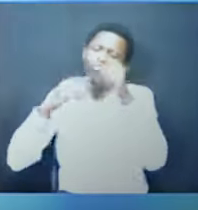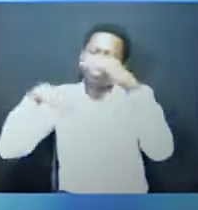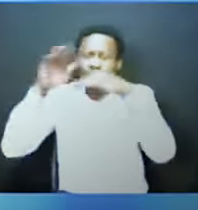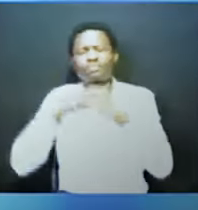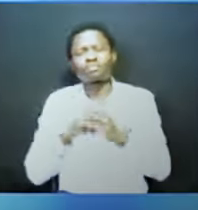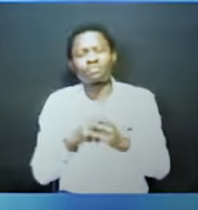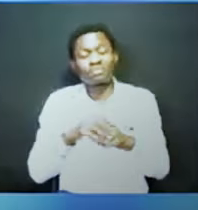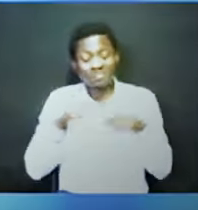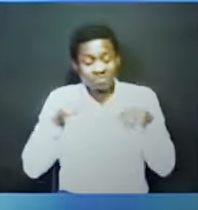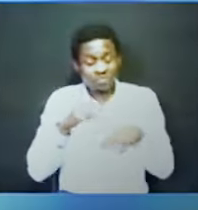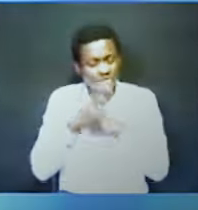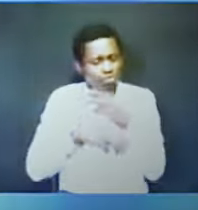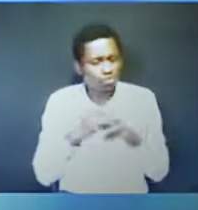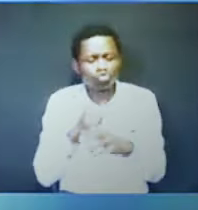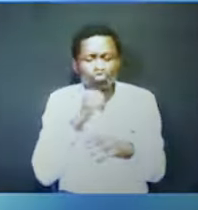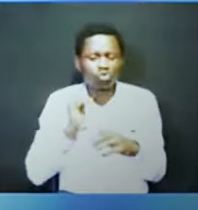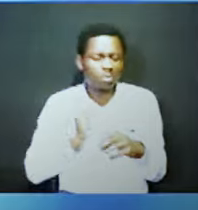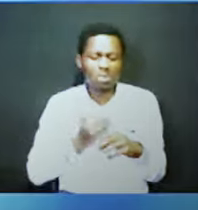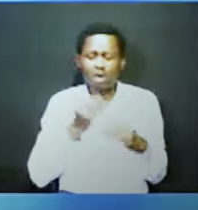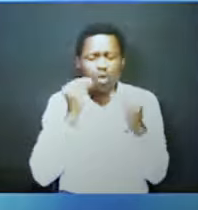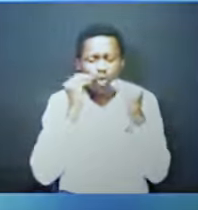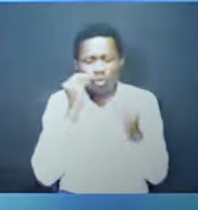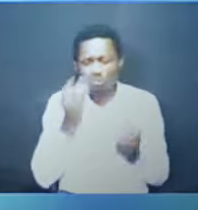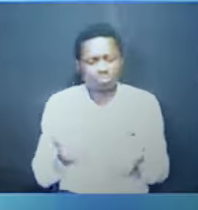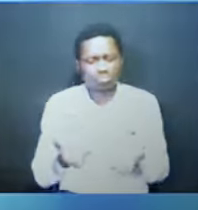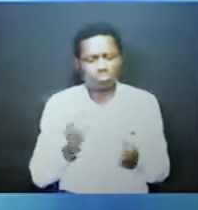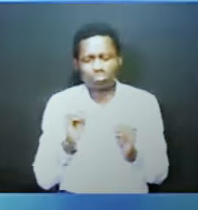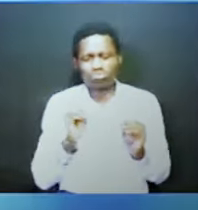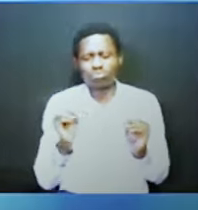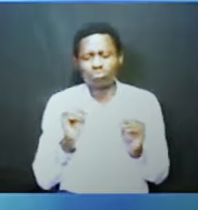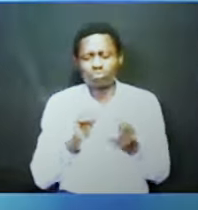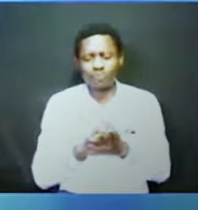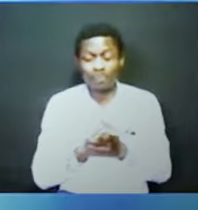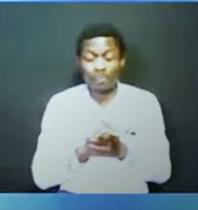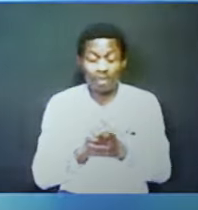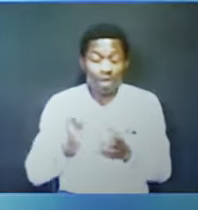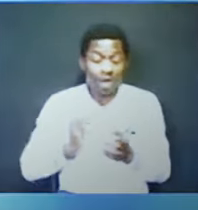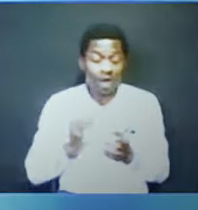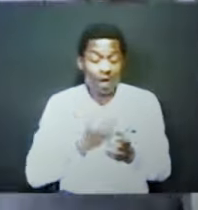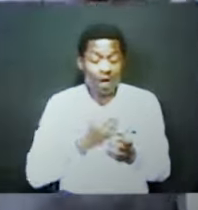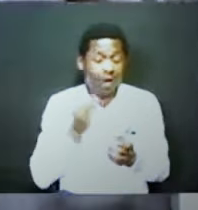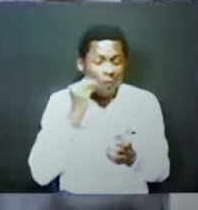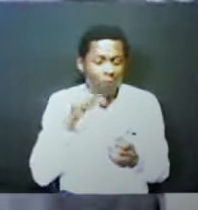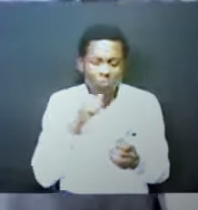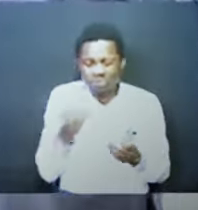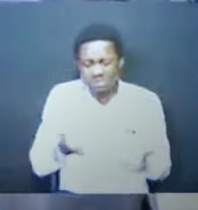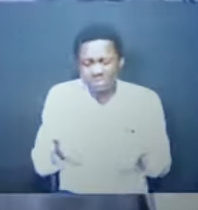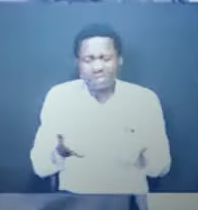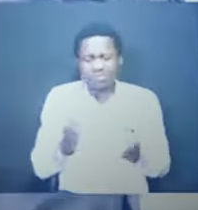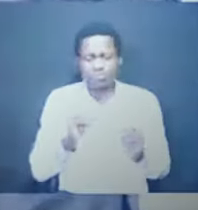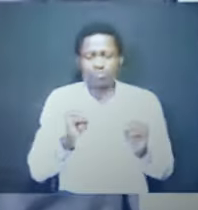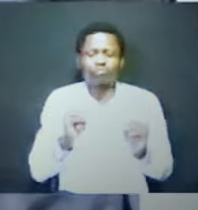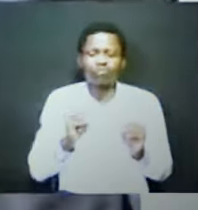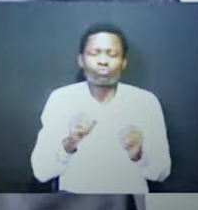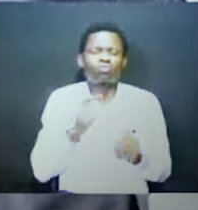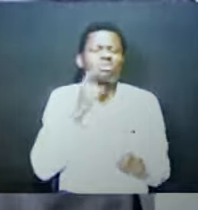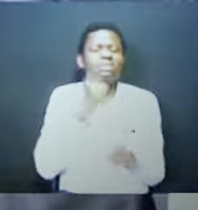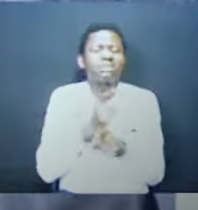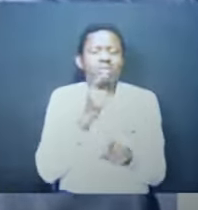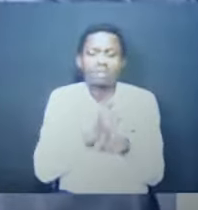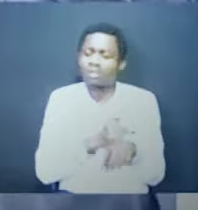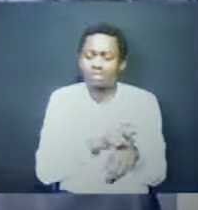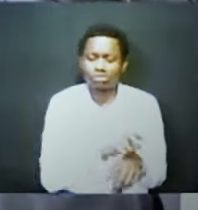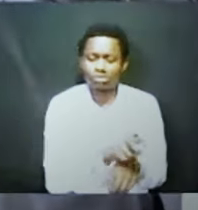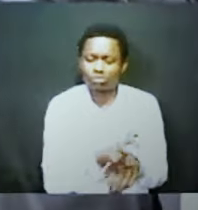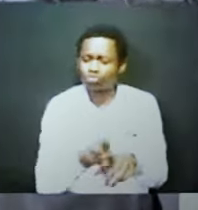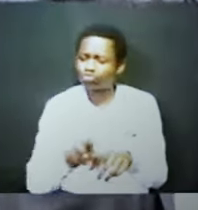This world is not our home. This world is not our home. We are just